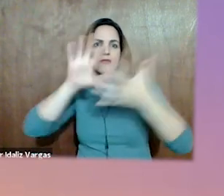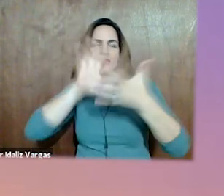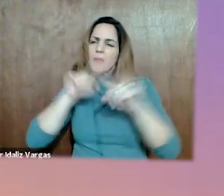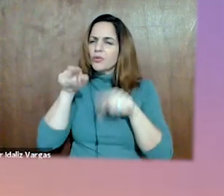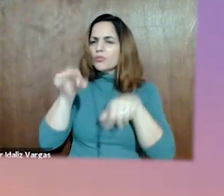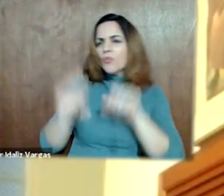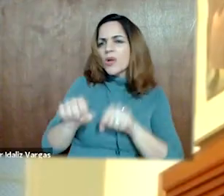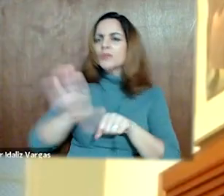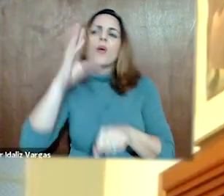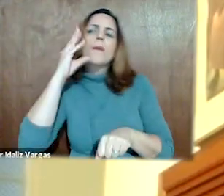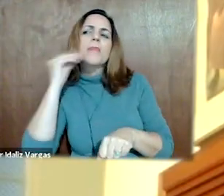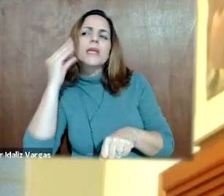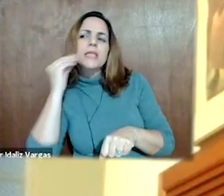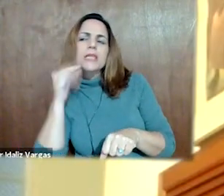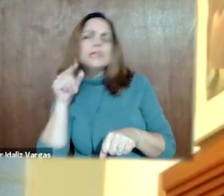this?